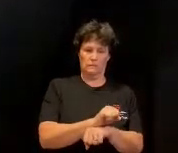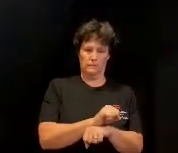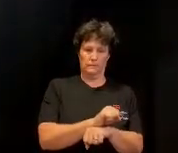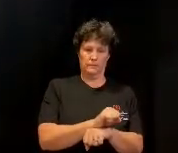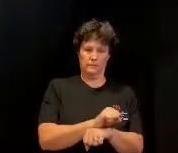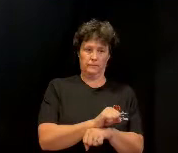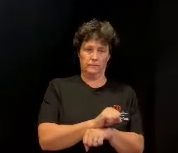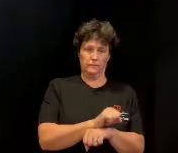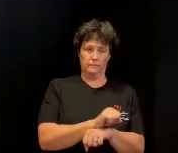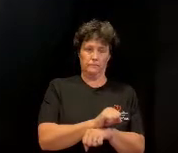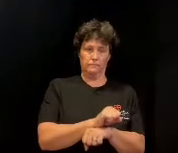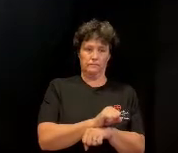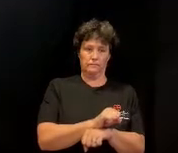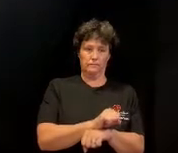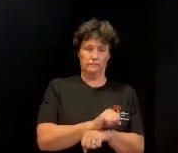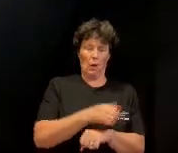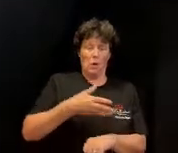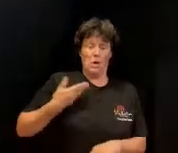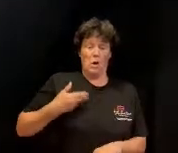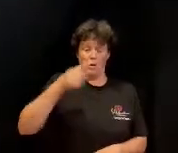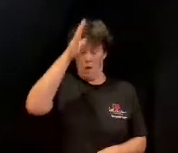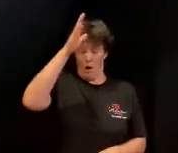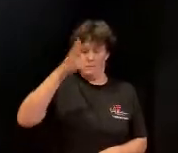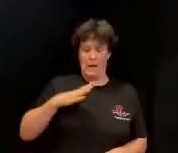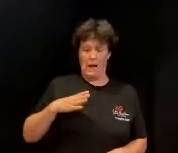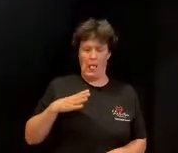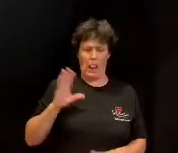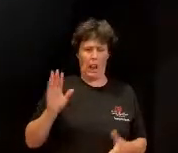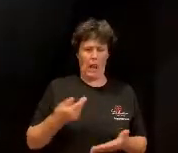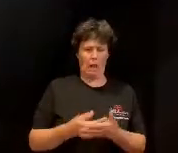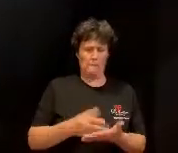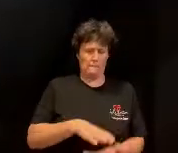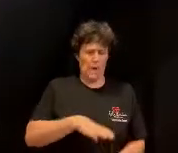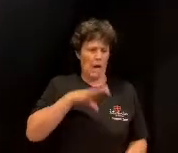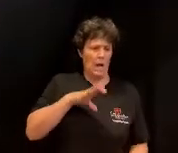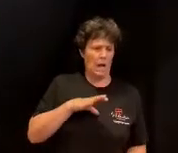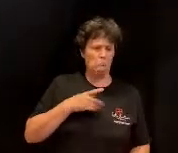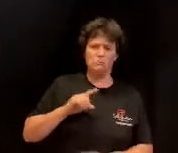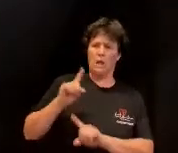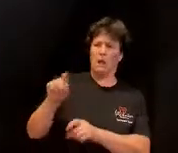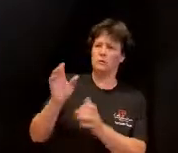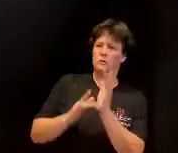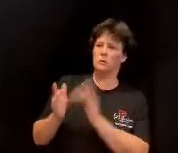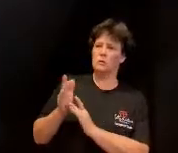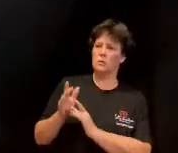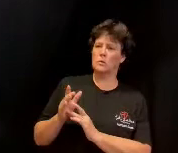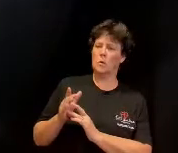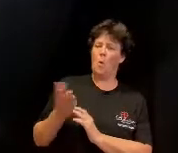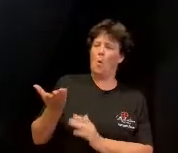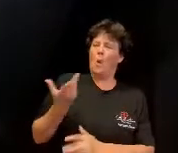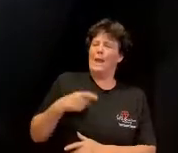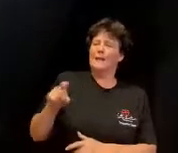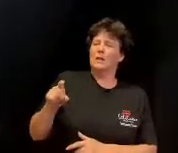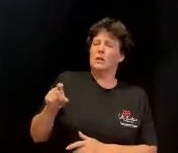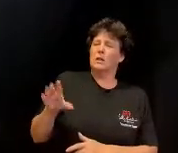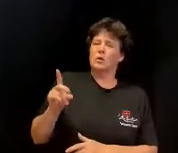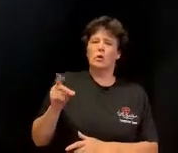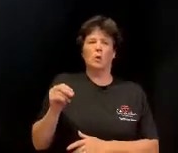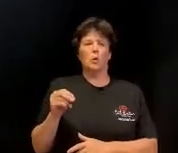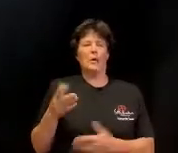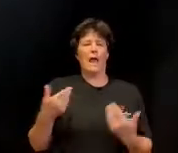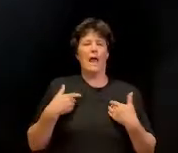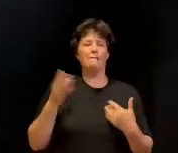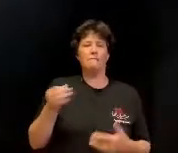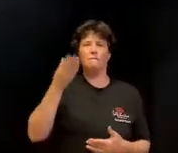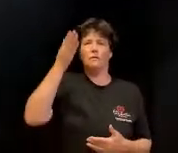Rich young ruler comes to Jesus. What do I need to do to have eternal life? This is the question. The rich young ruler comes to Jesus.